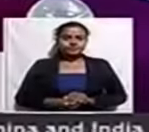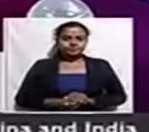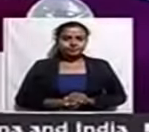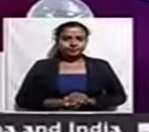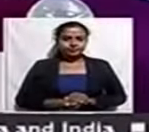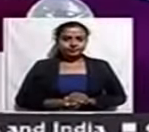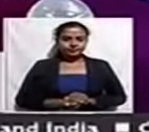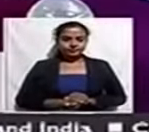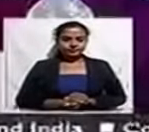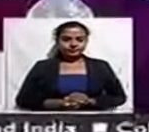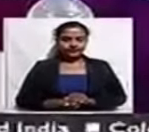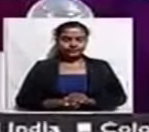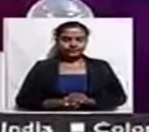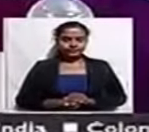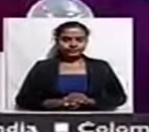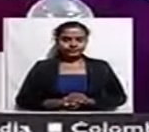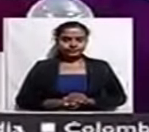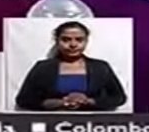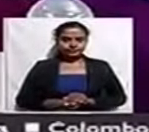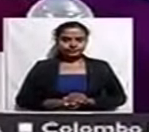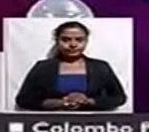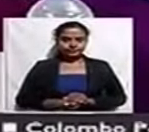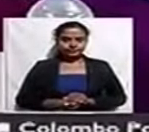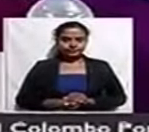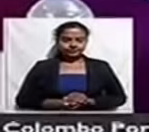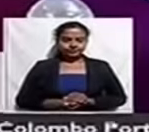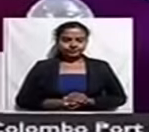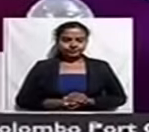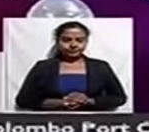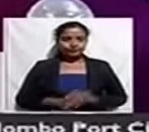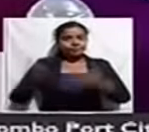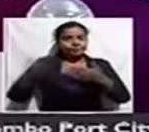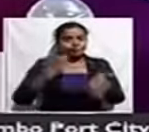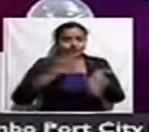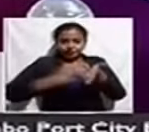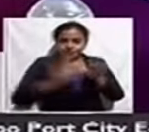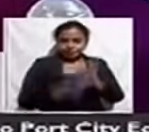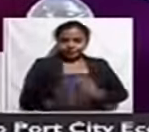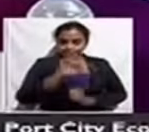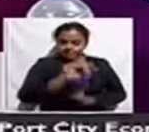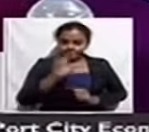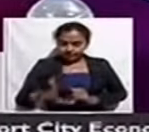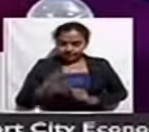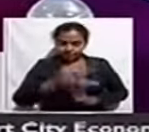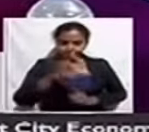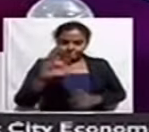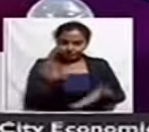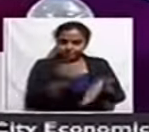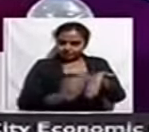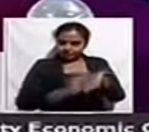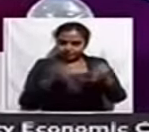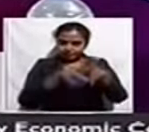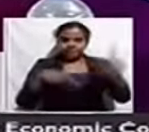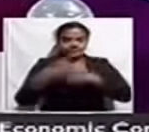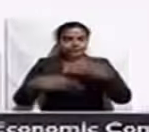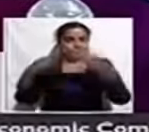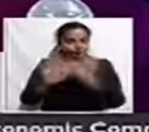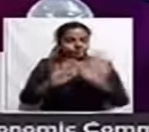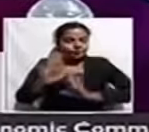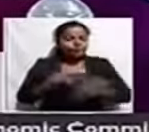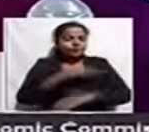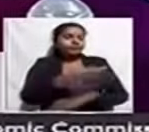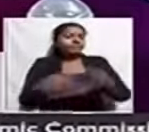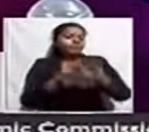Samagam Panatata Anu. Clause 59 and 60 of the bill states that a company will be set up to manage the land in the area of authority of the port